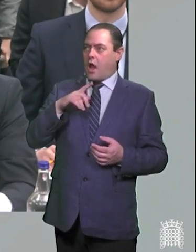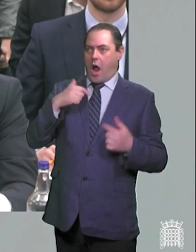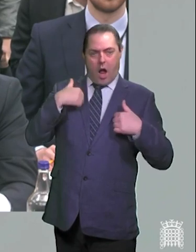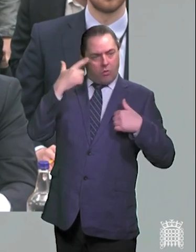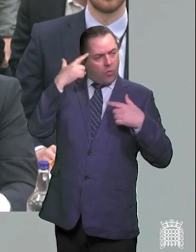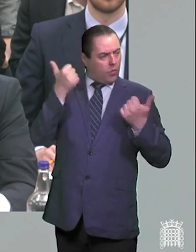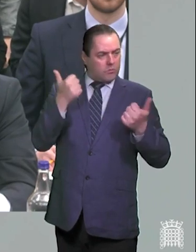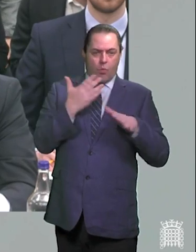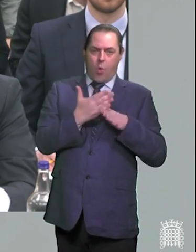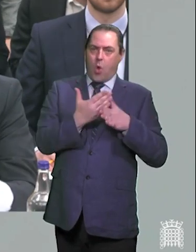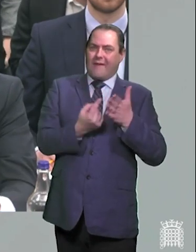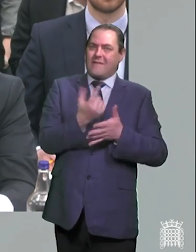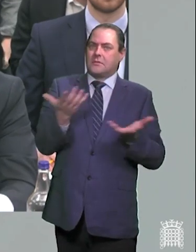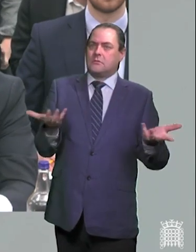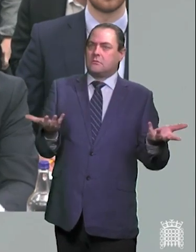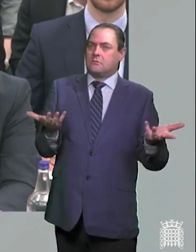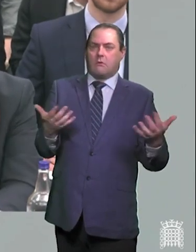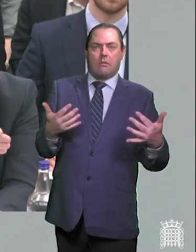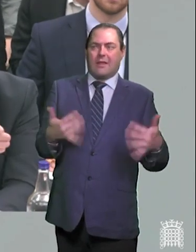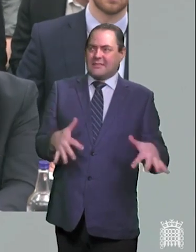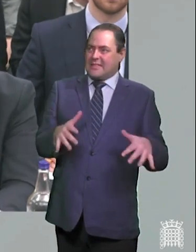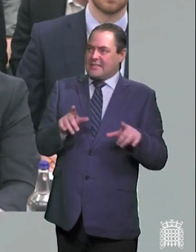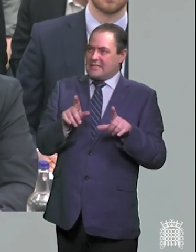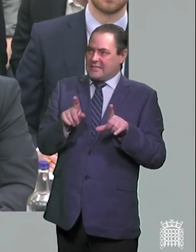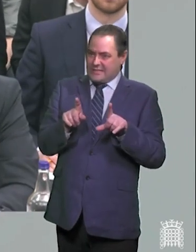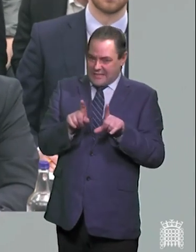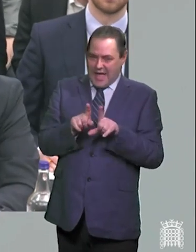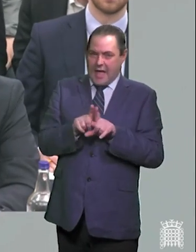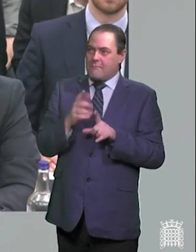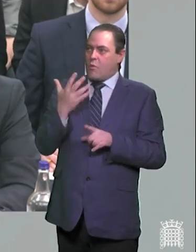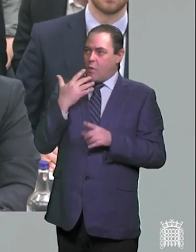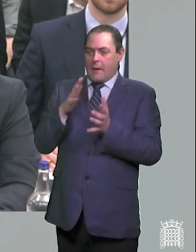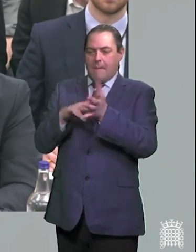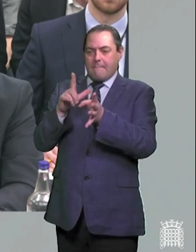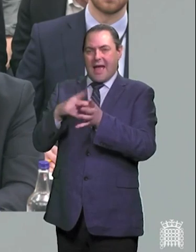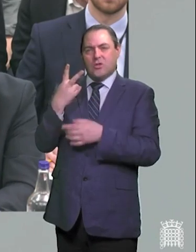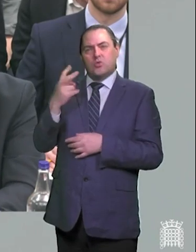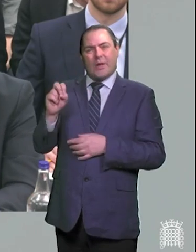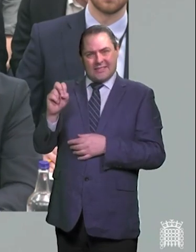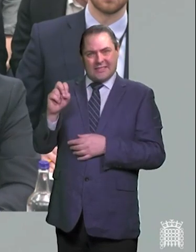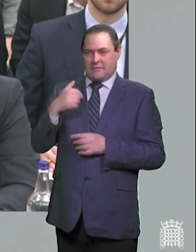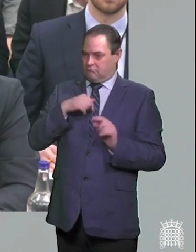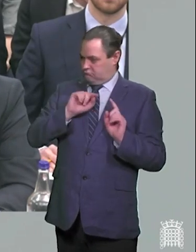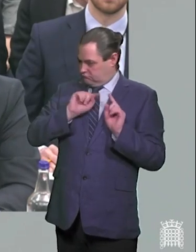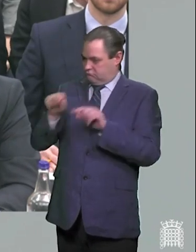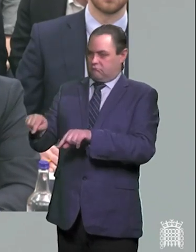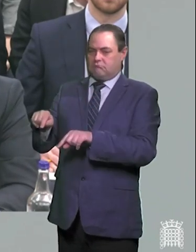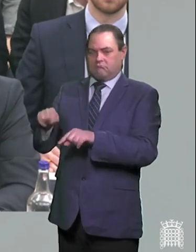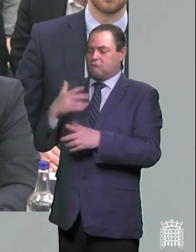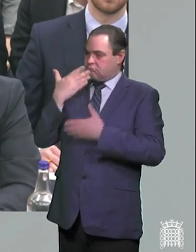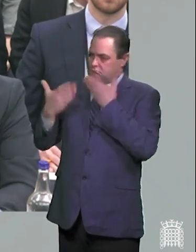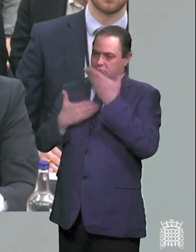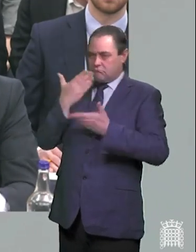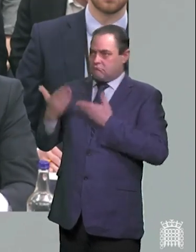thought they were work events. As I said to the House when we came to discuss the May 20th event, and I came to the House to